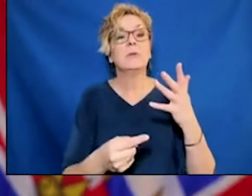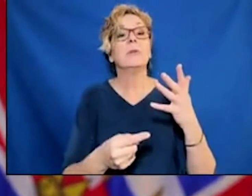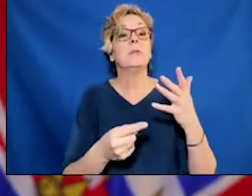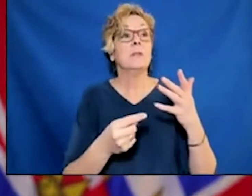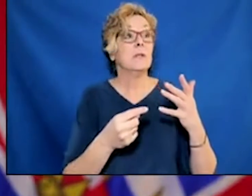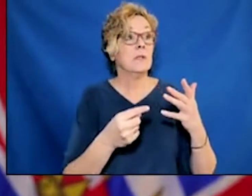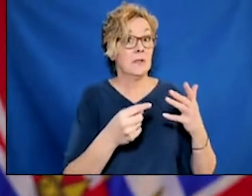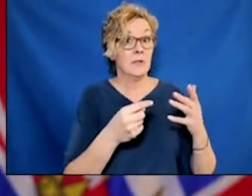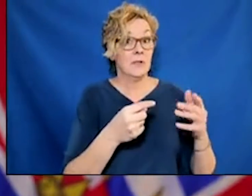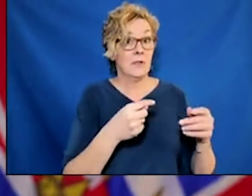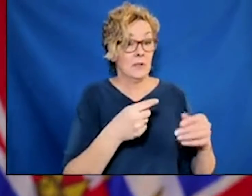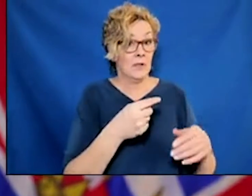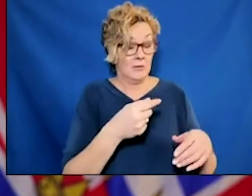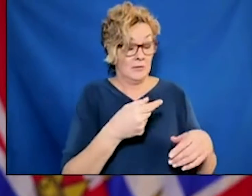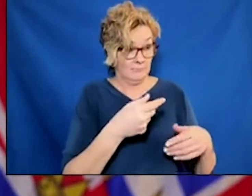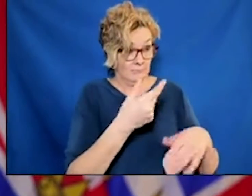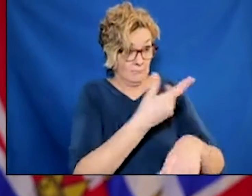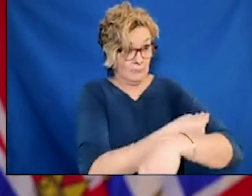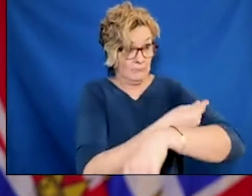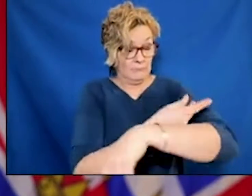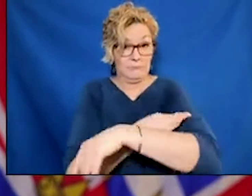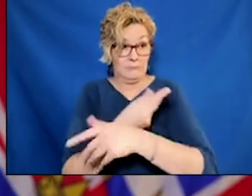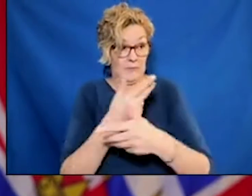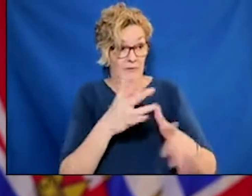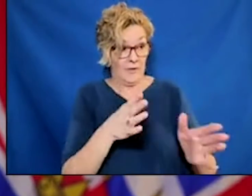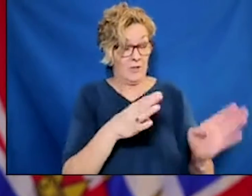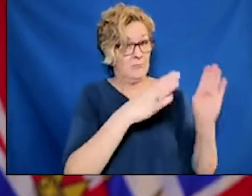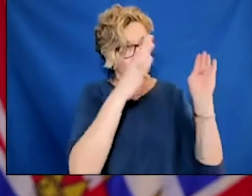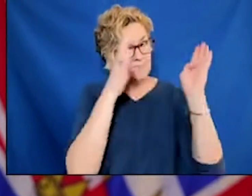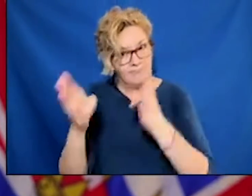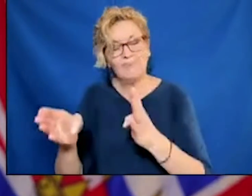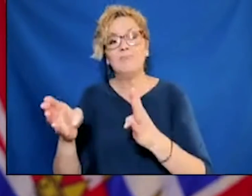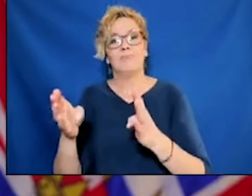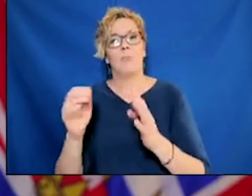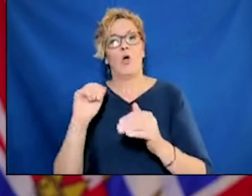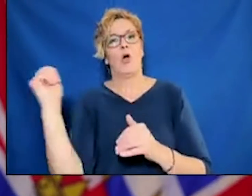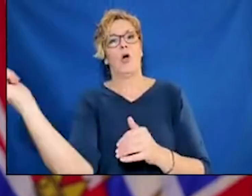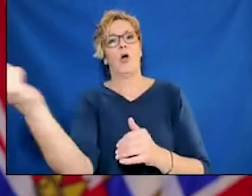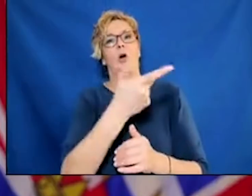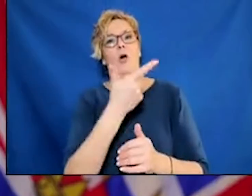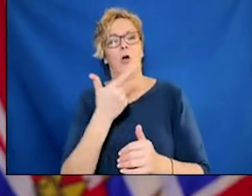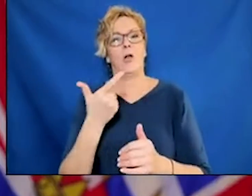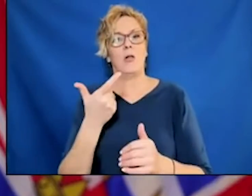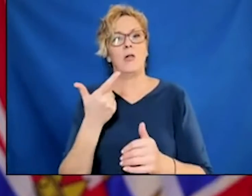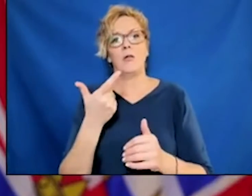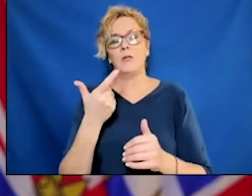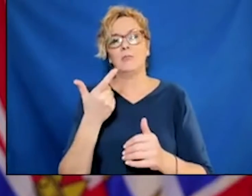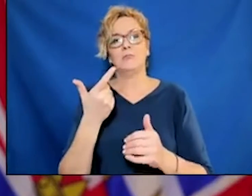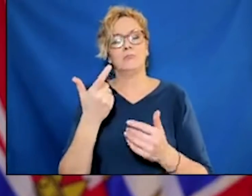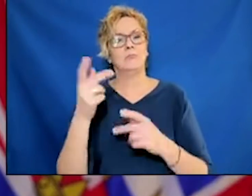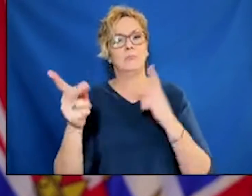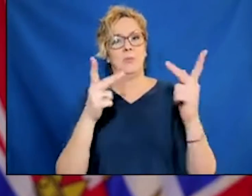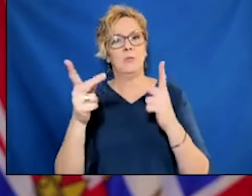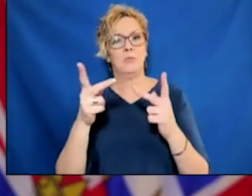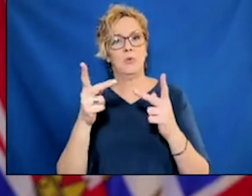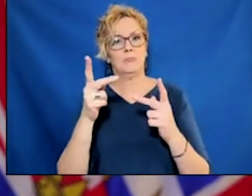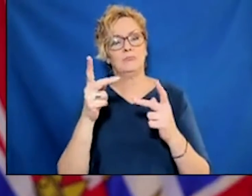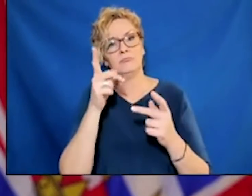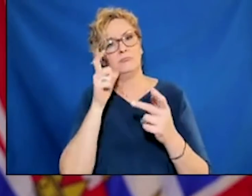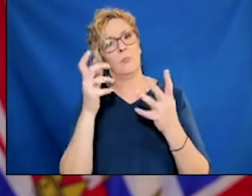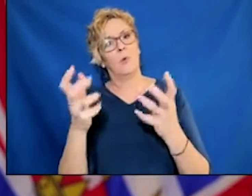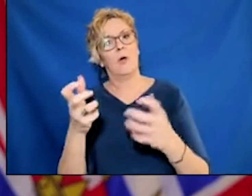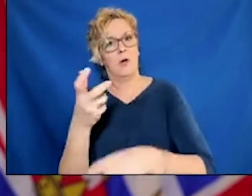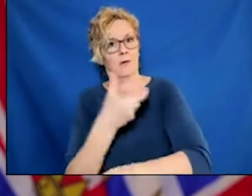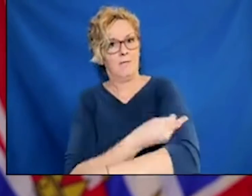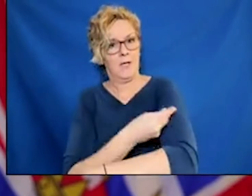safe. The biggest risk and the biggest variance we have right now is all of us, our human behavior,